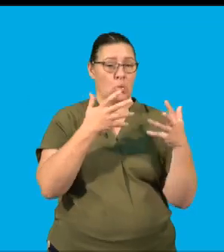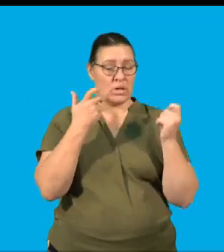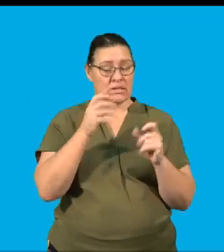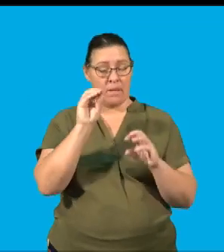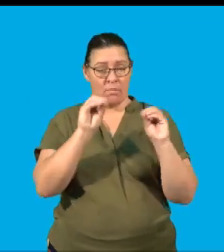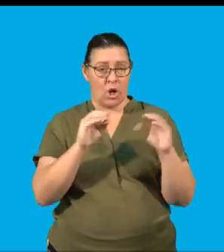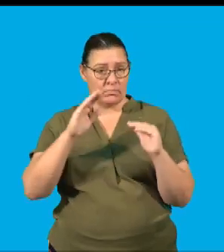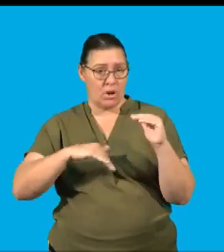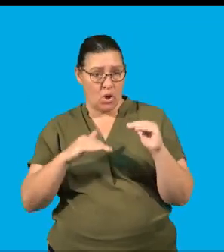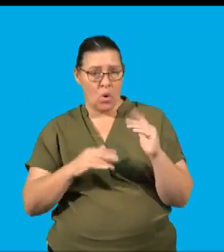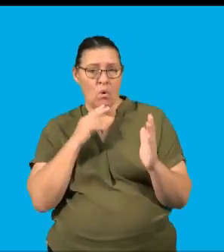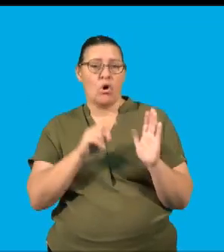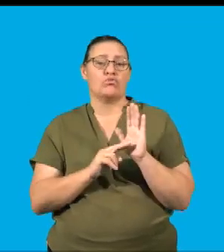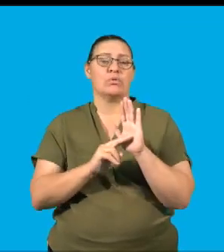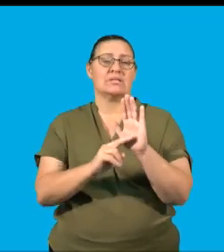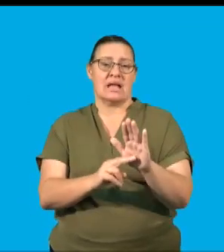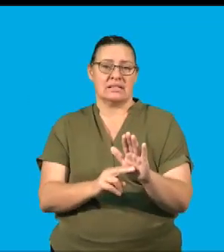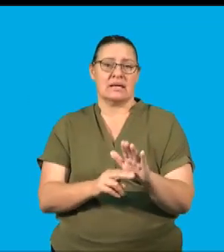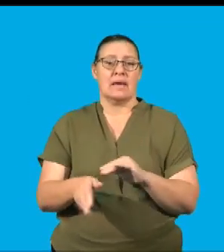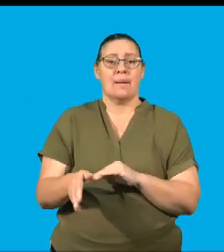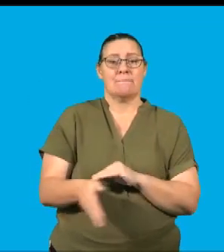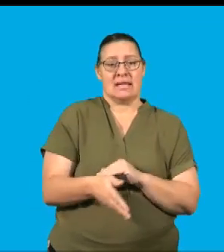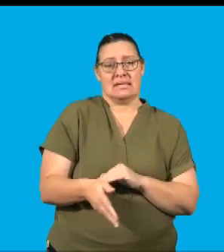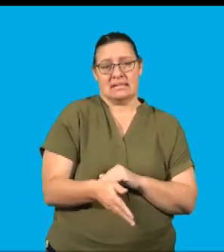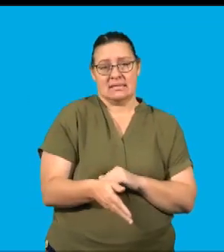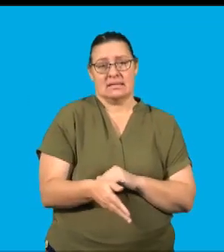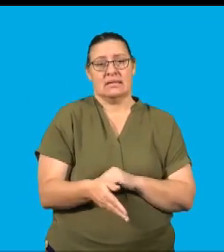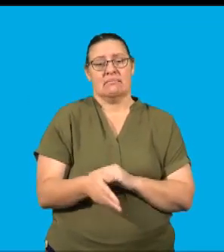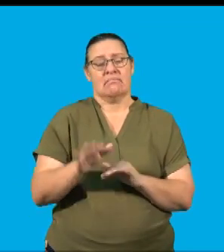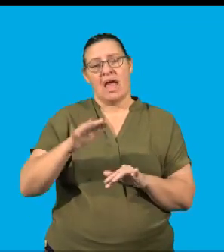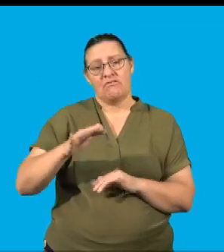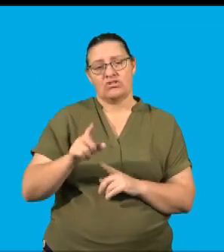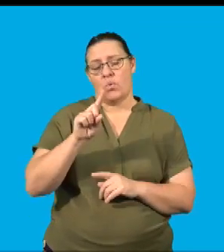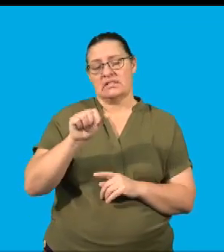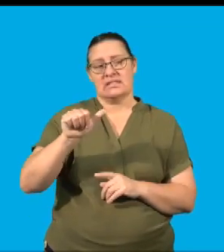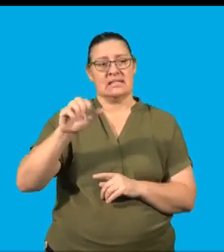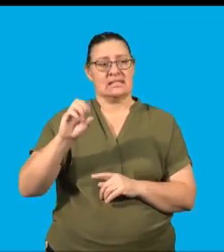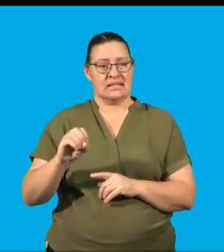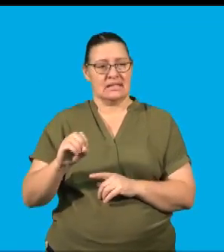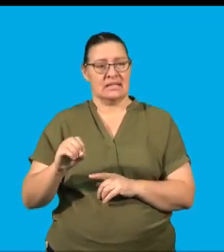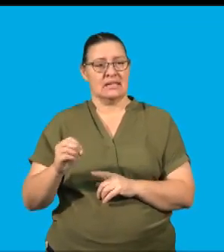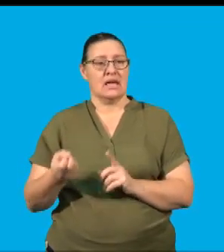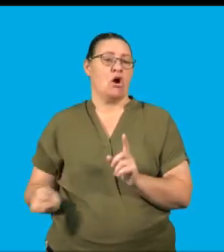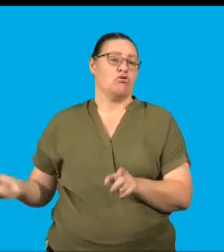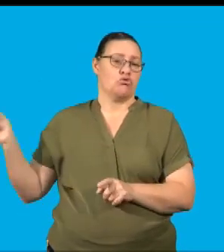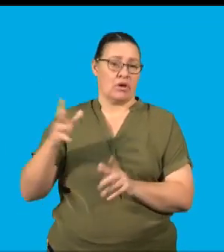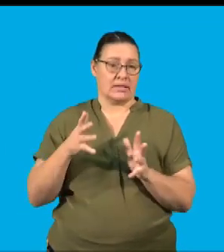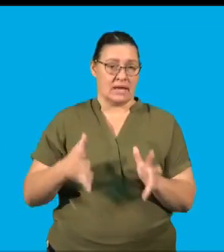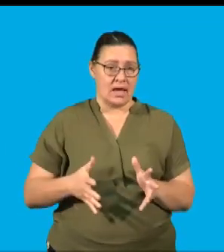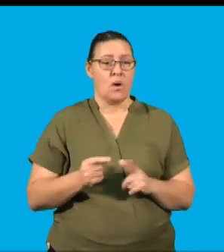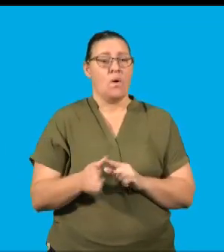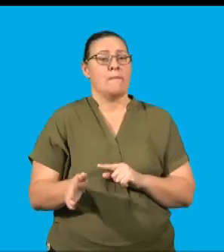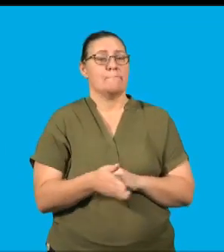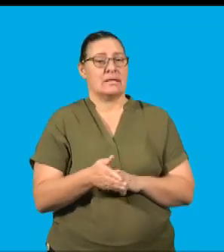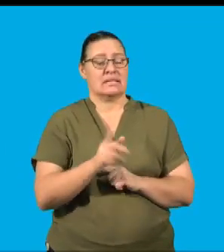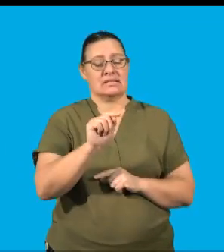whisker plot below represents the betting averages of 160 cricketers who have